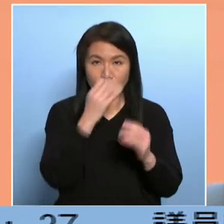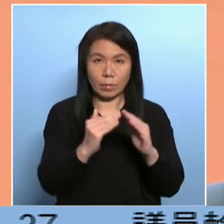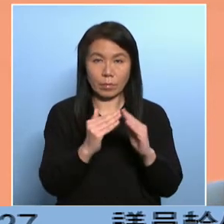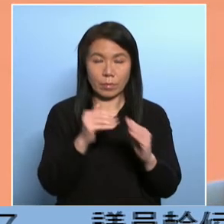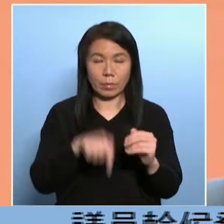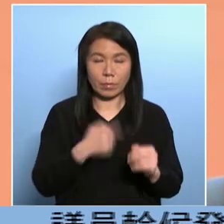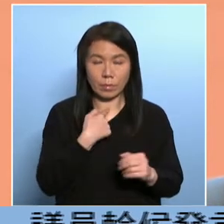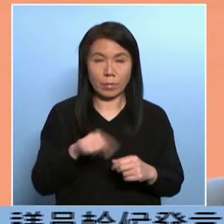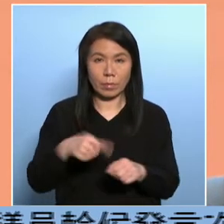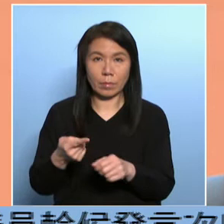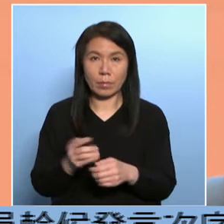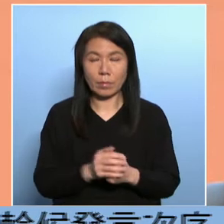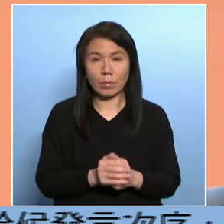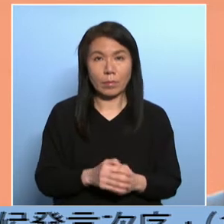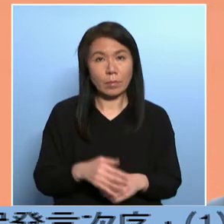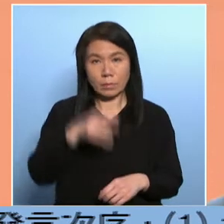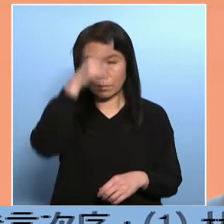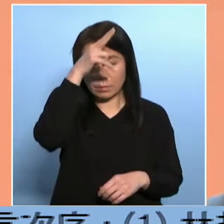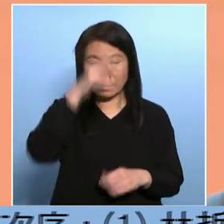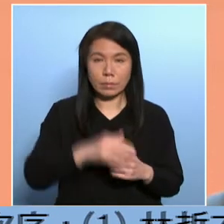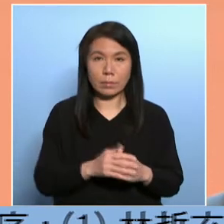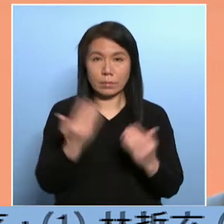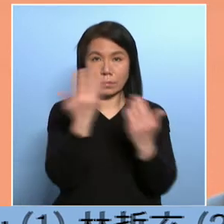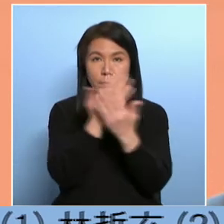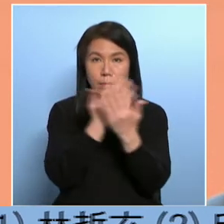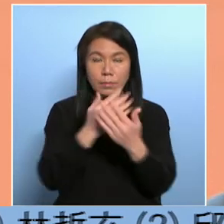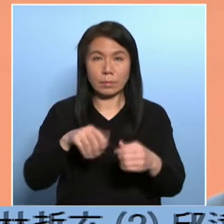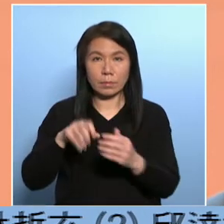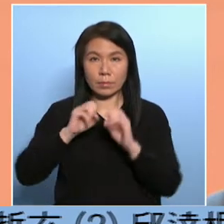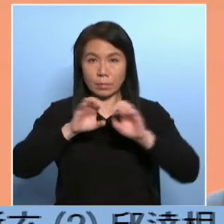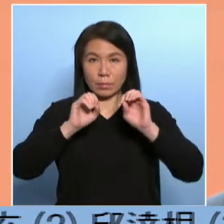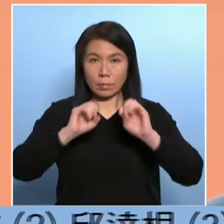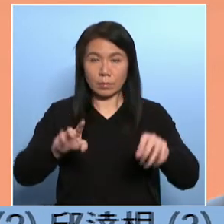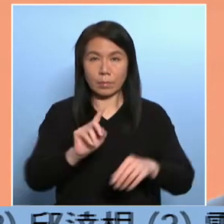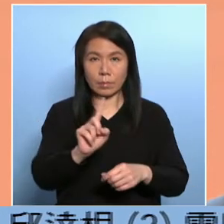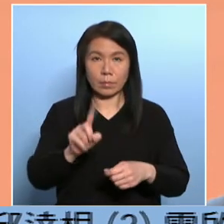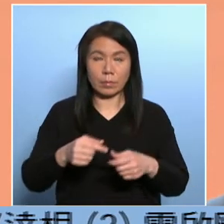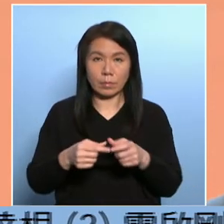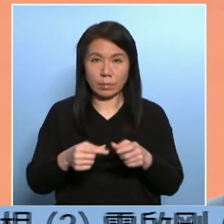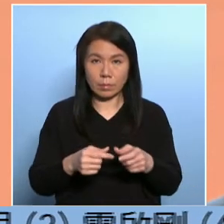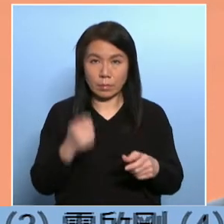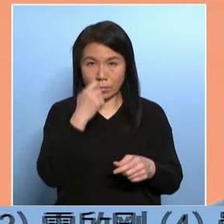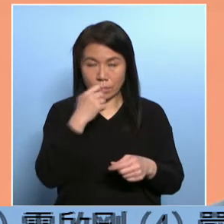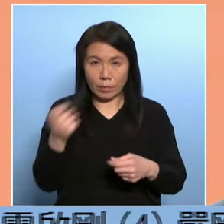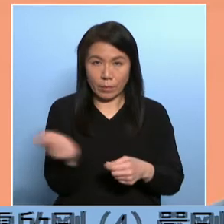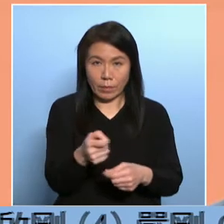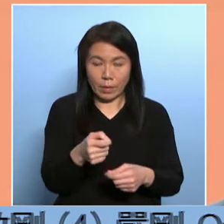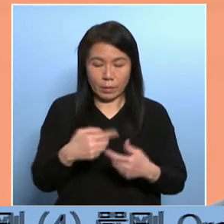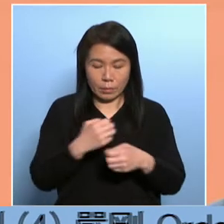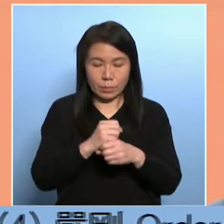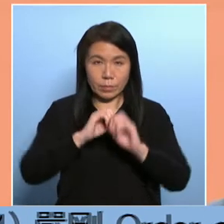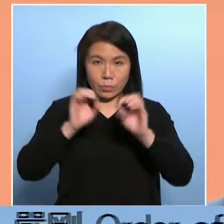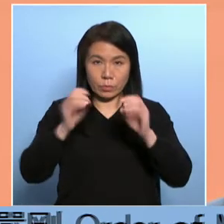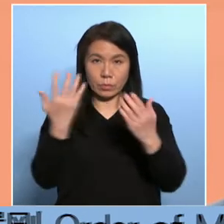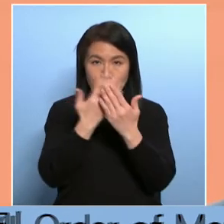RAT packs need to be delivered to all the families in Hong Kong. Even though the government has shown